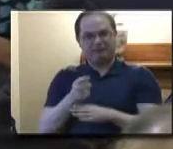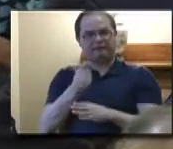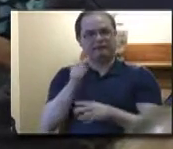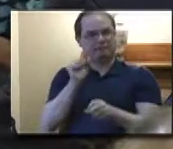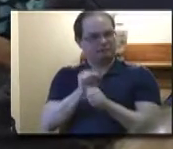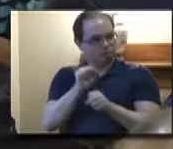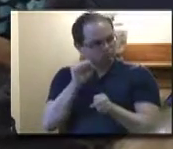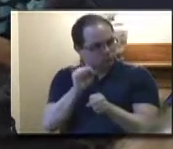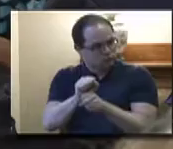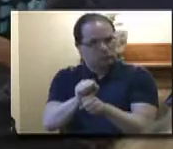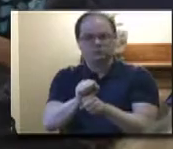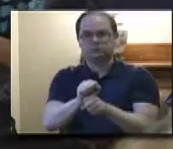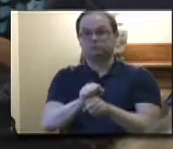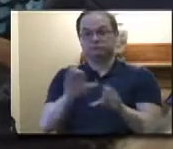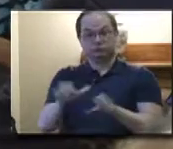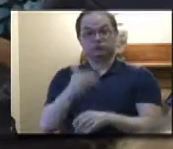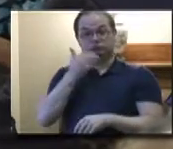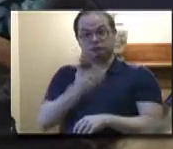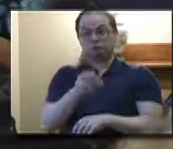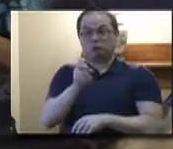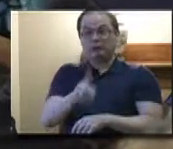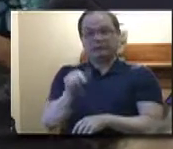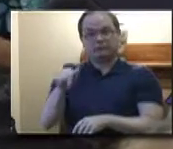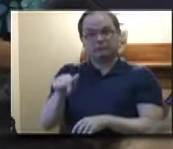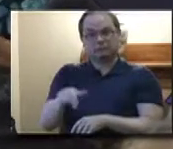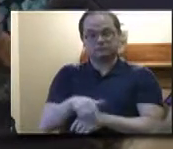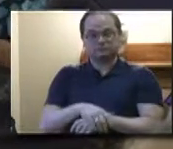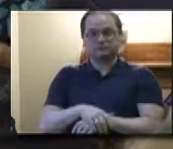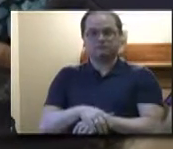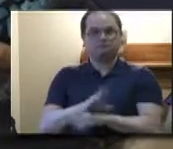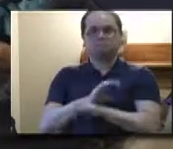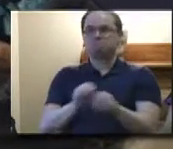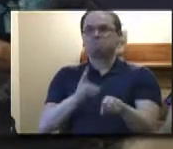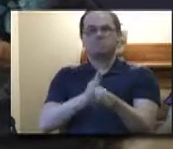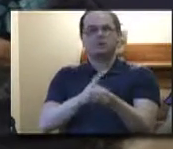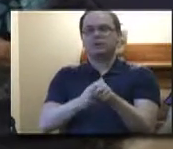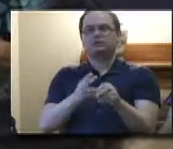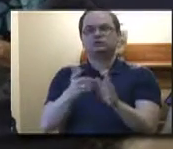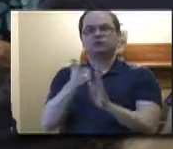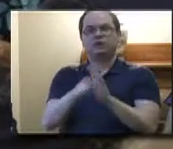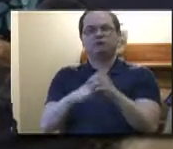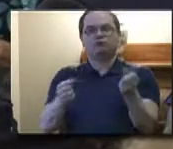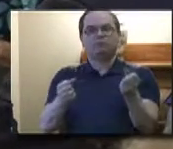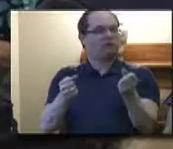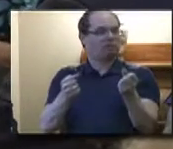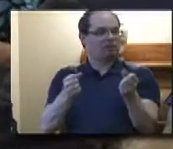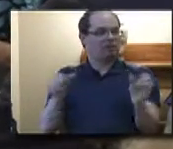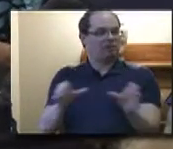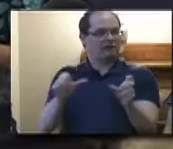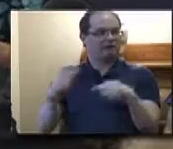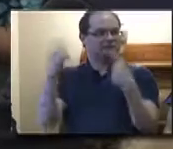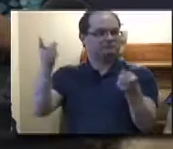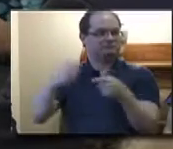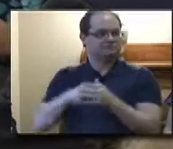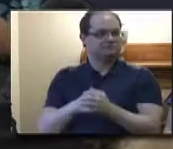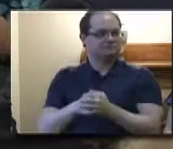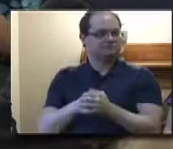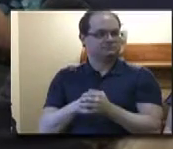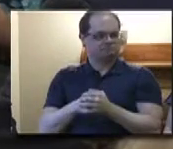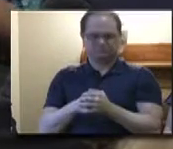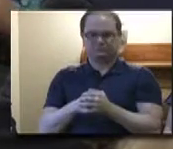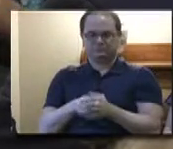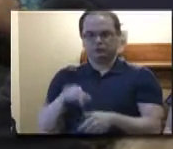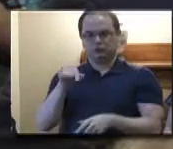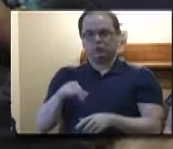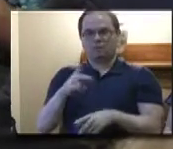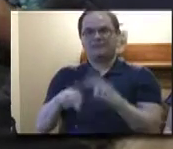job, and he, you know, was doing okay. No history of criminal activity. And basically, when these